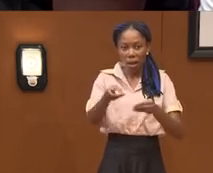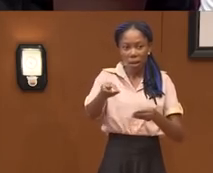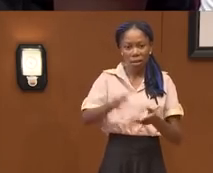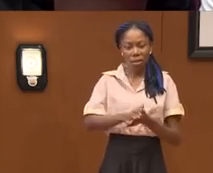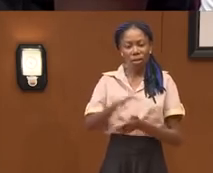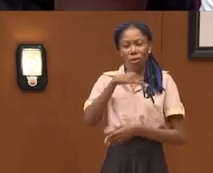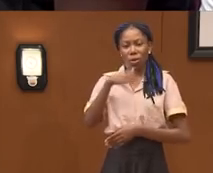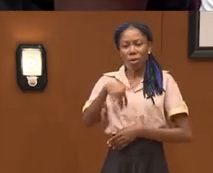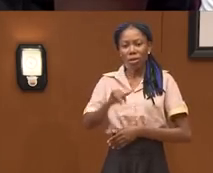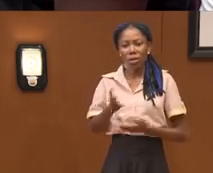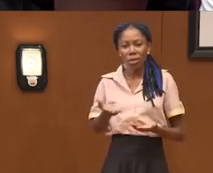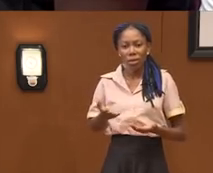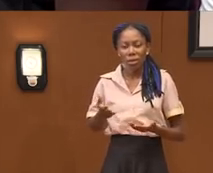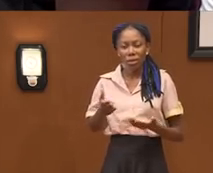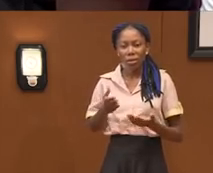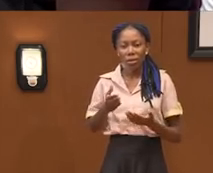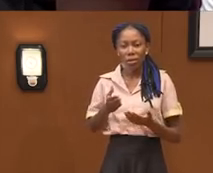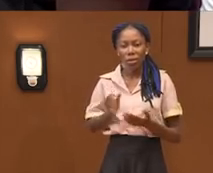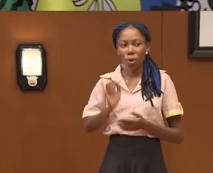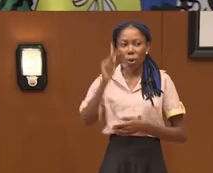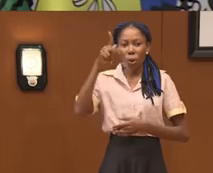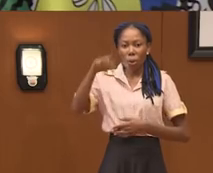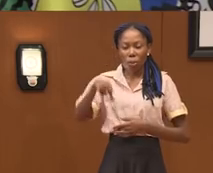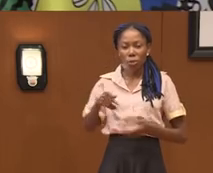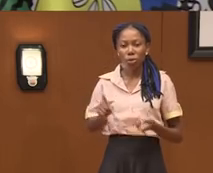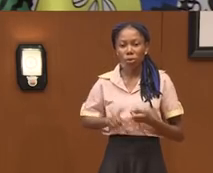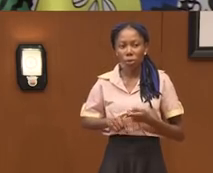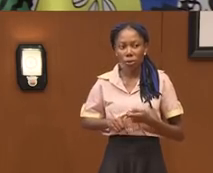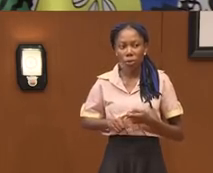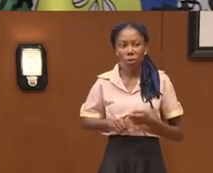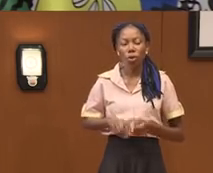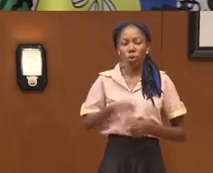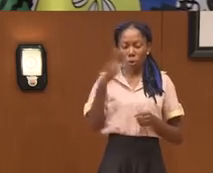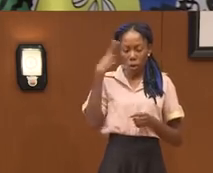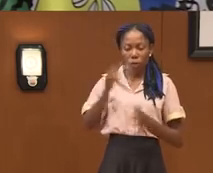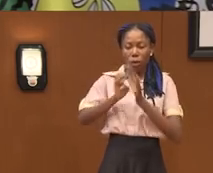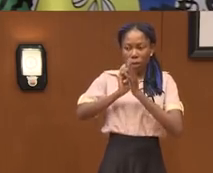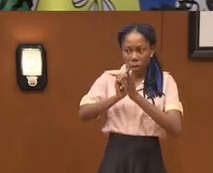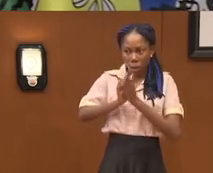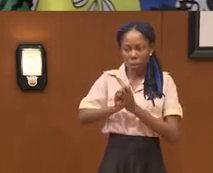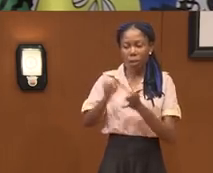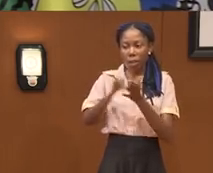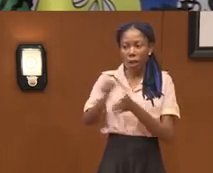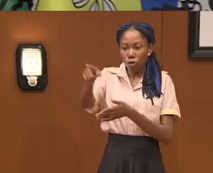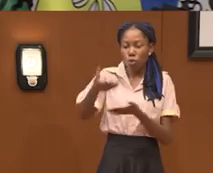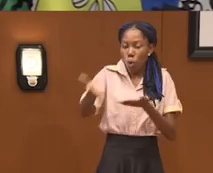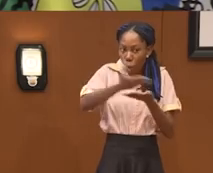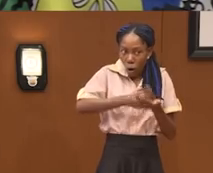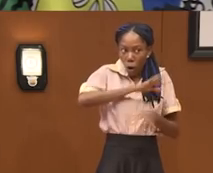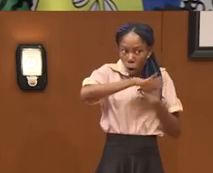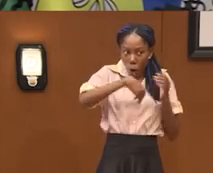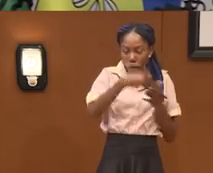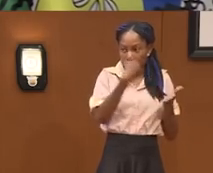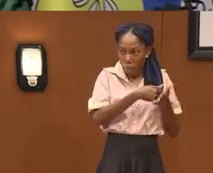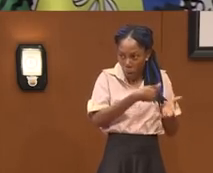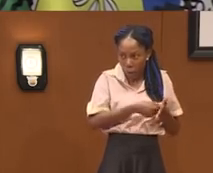rent. If you add what he's claiming. Let's even assume that you collected all the money here. Plus and you this